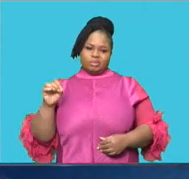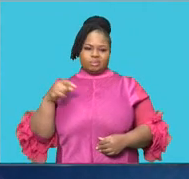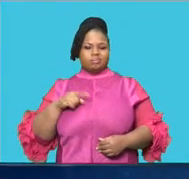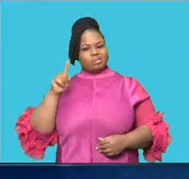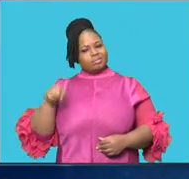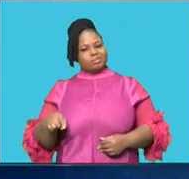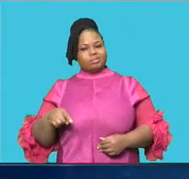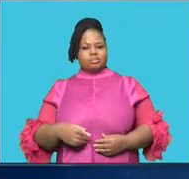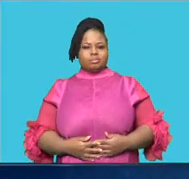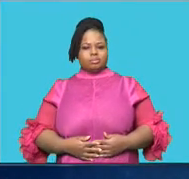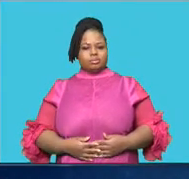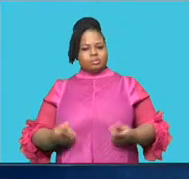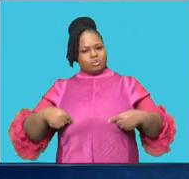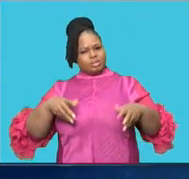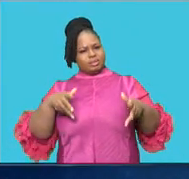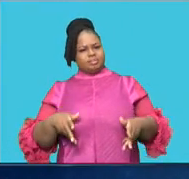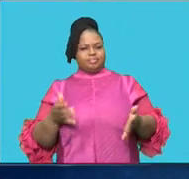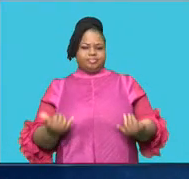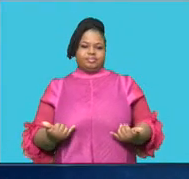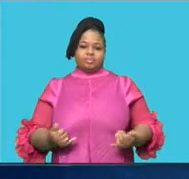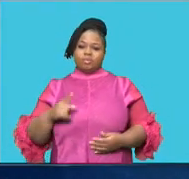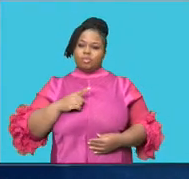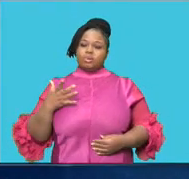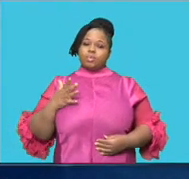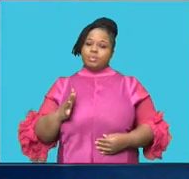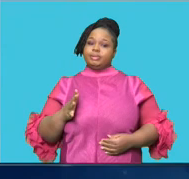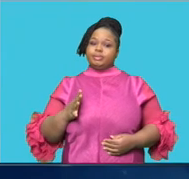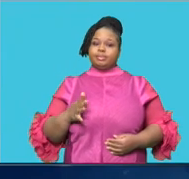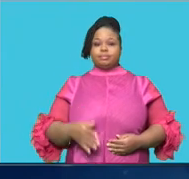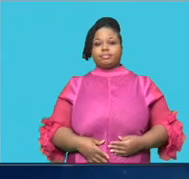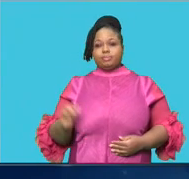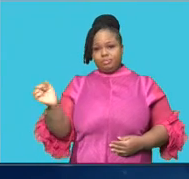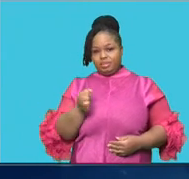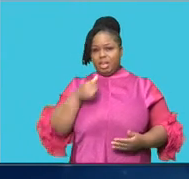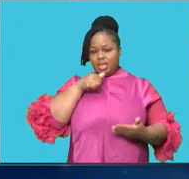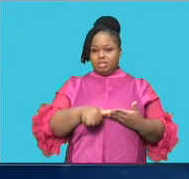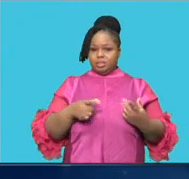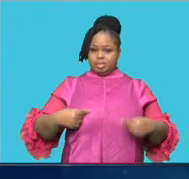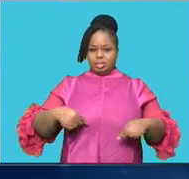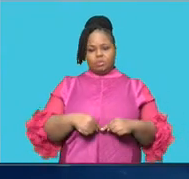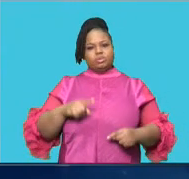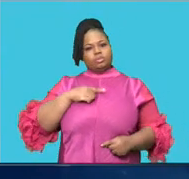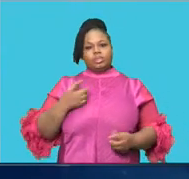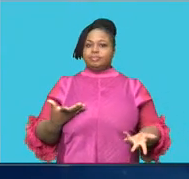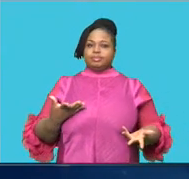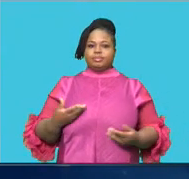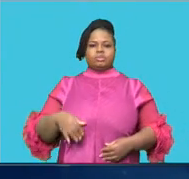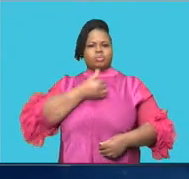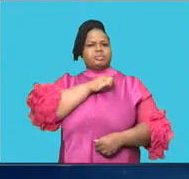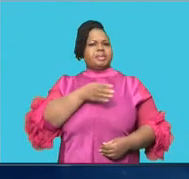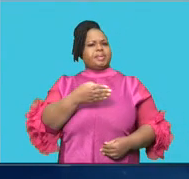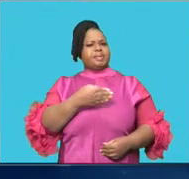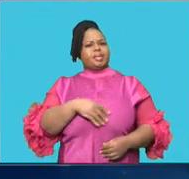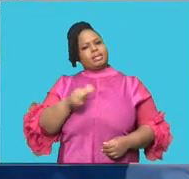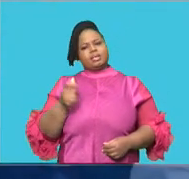shouldn't be a hassle. We are here today, ukuthi sizolanda ama appointment letters ethu lawa asiphemiswa ngoba awekho ibhedle. The